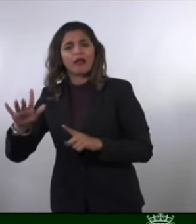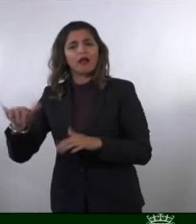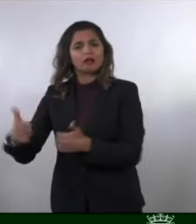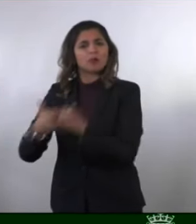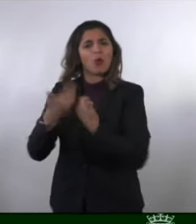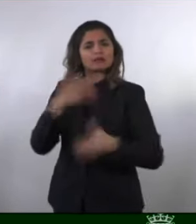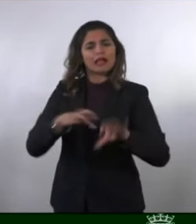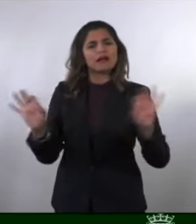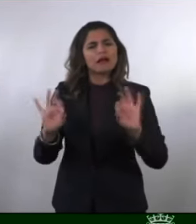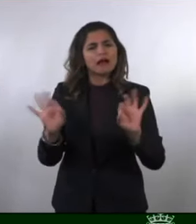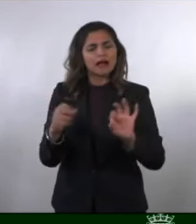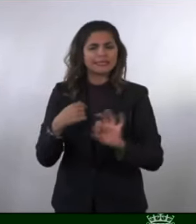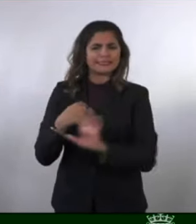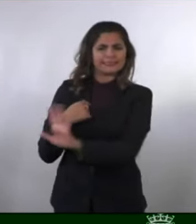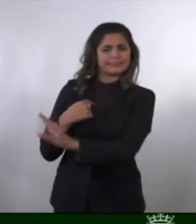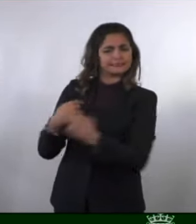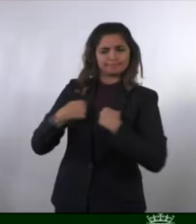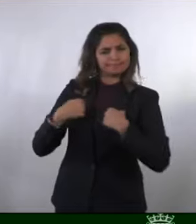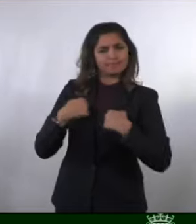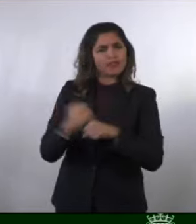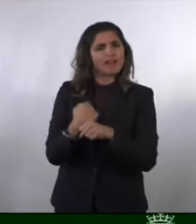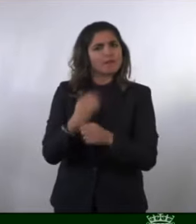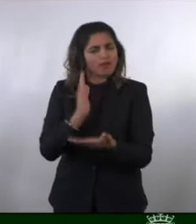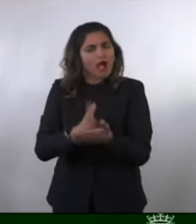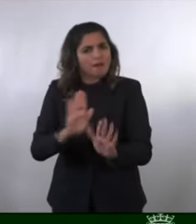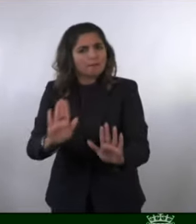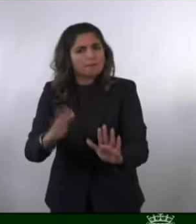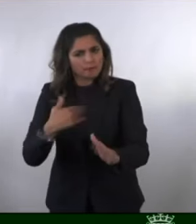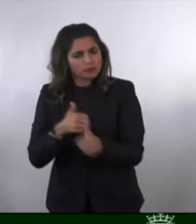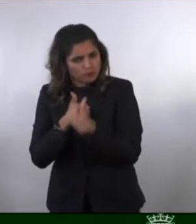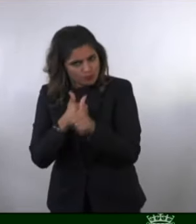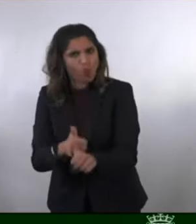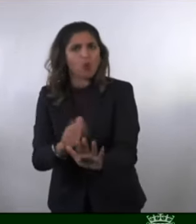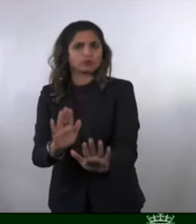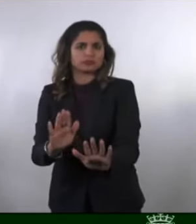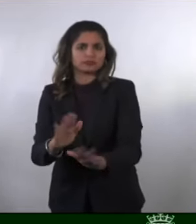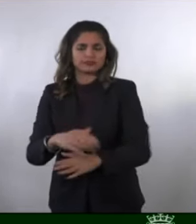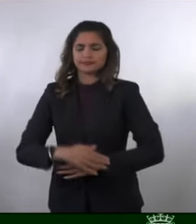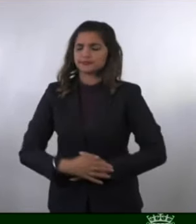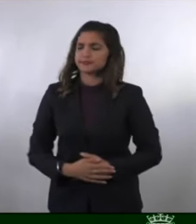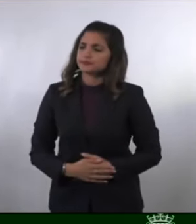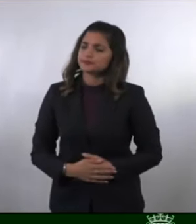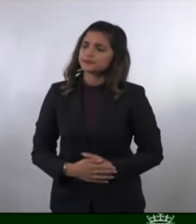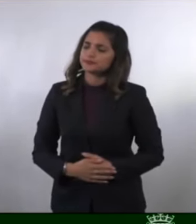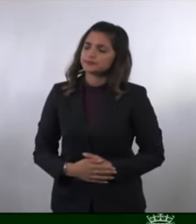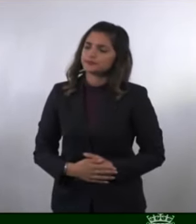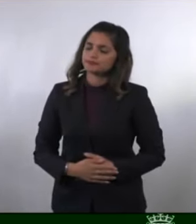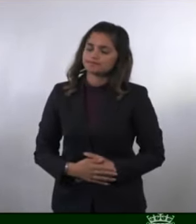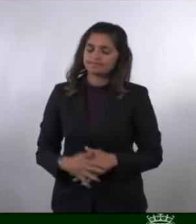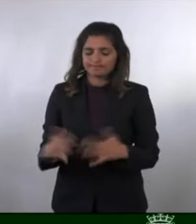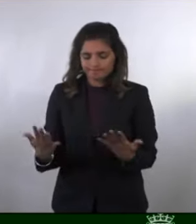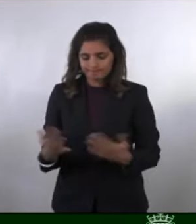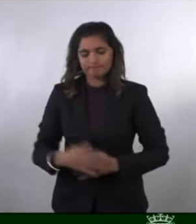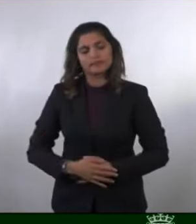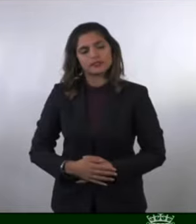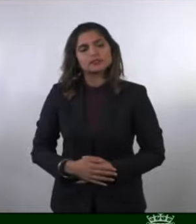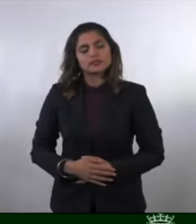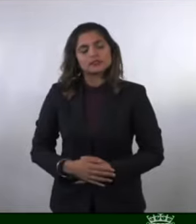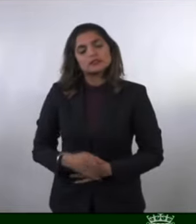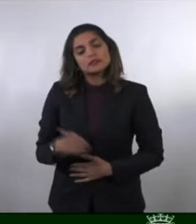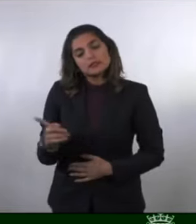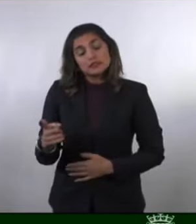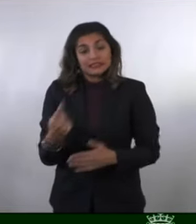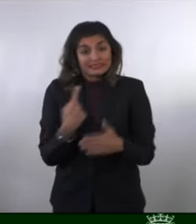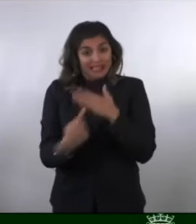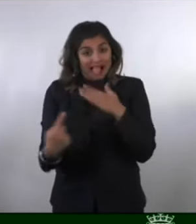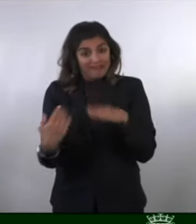It cannot be this government. On his point about supporting the self-employed, look, this has been very, very difficult,